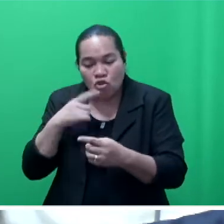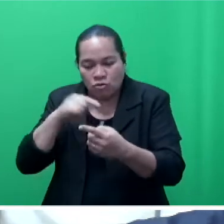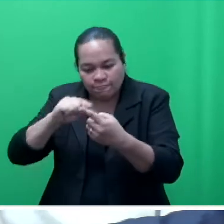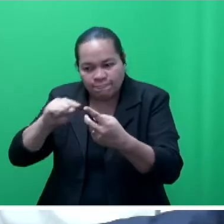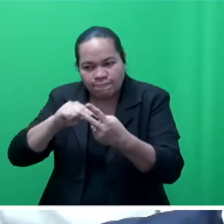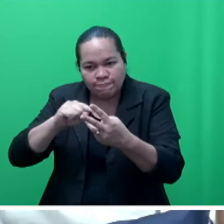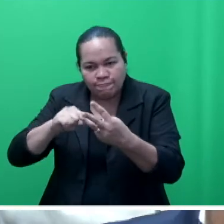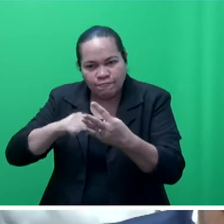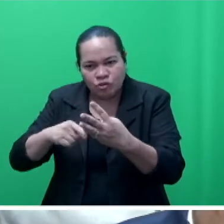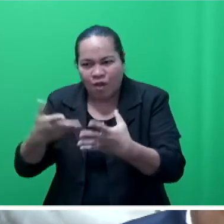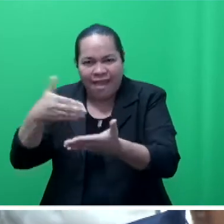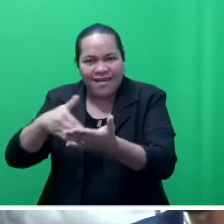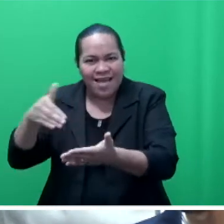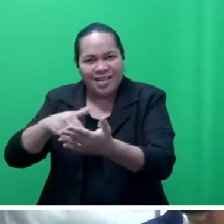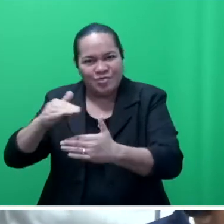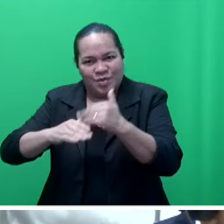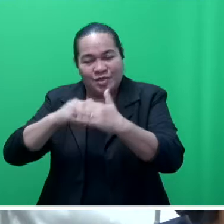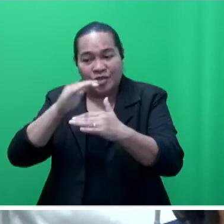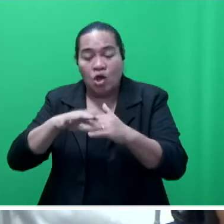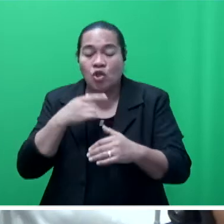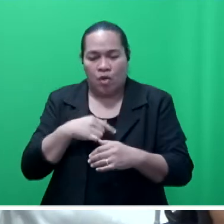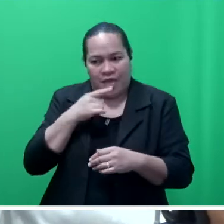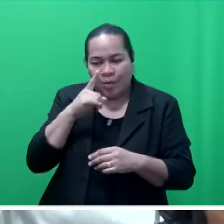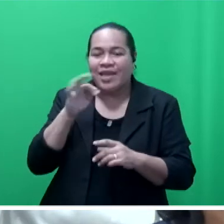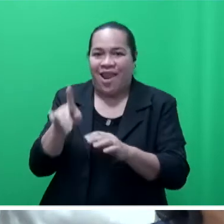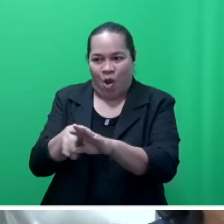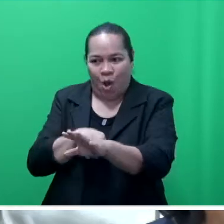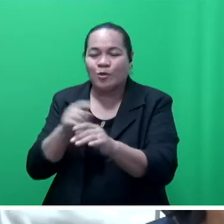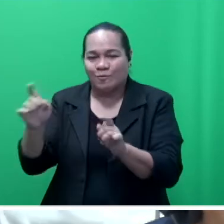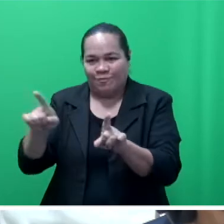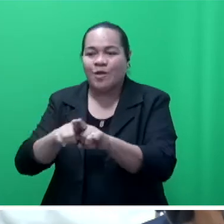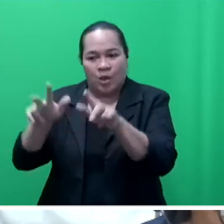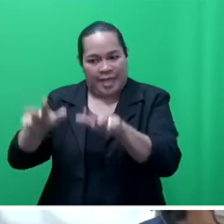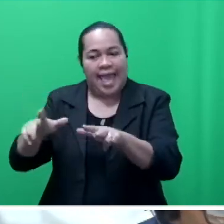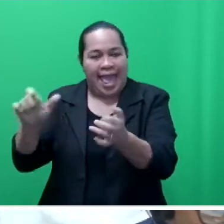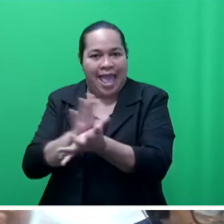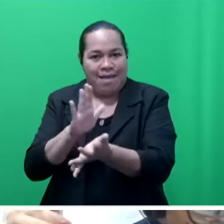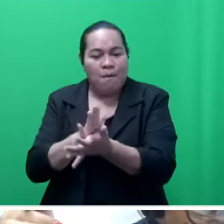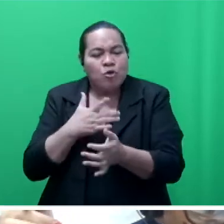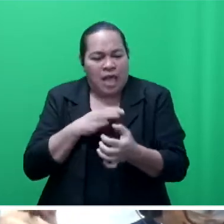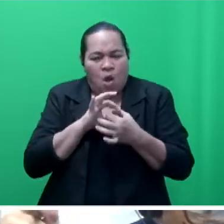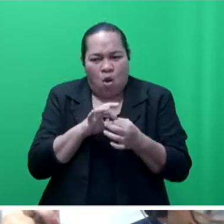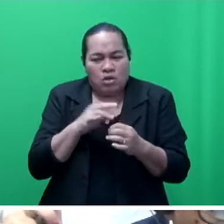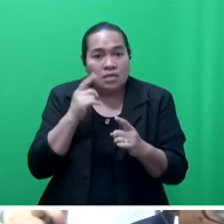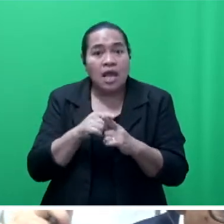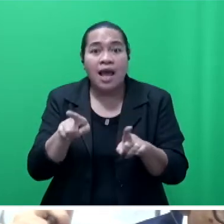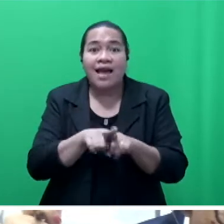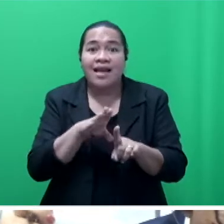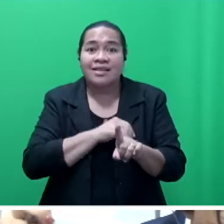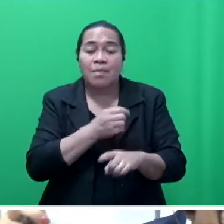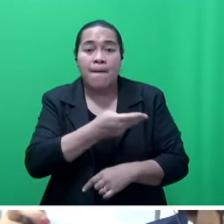up the capital up front. We can then enter into long-term agreements if it's built to our specifications. Ministry of Education